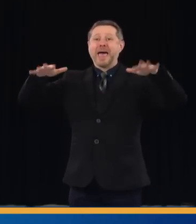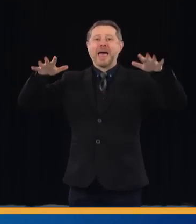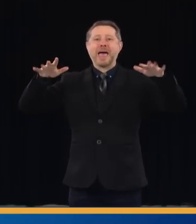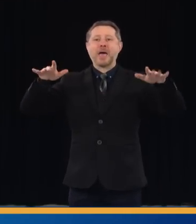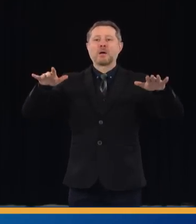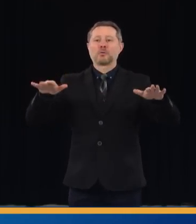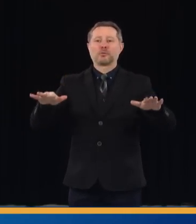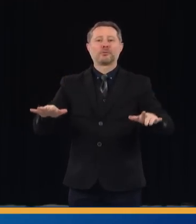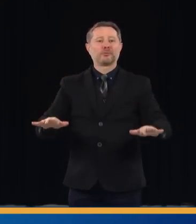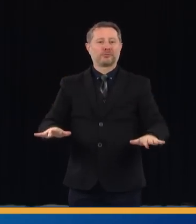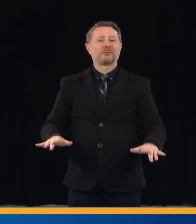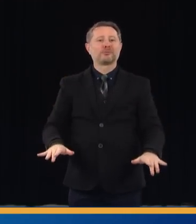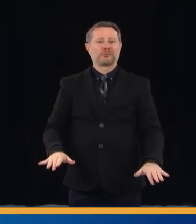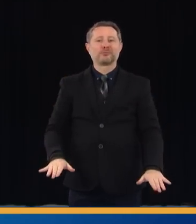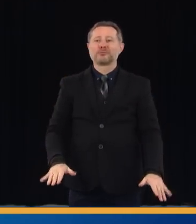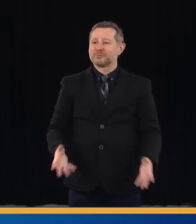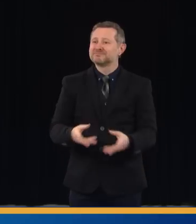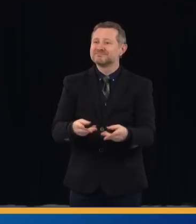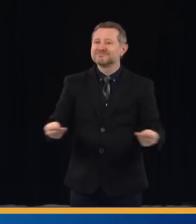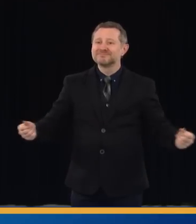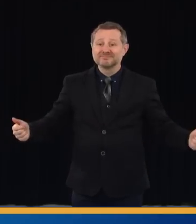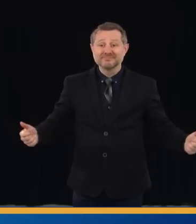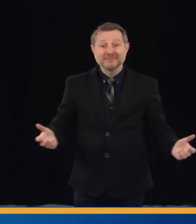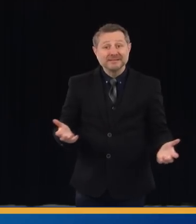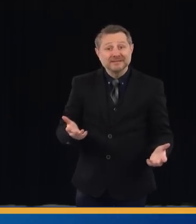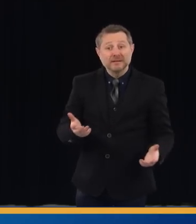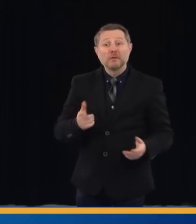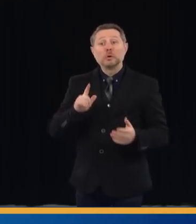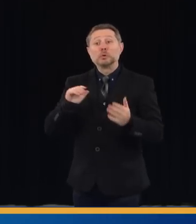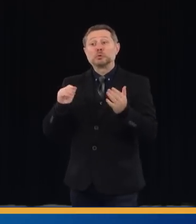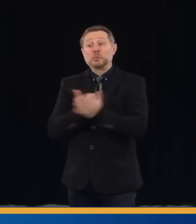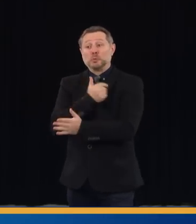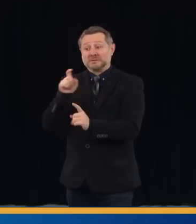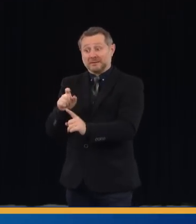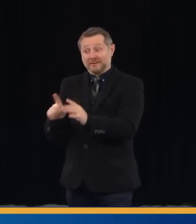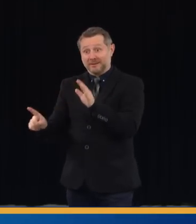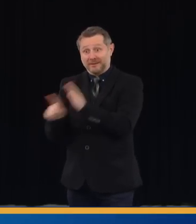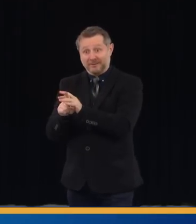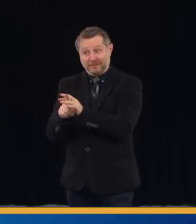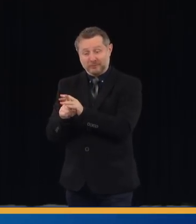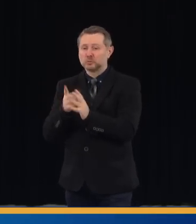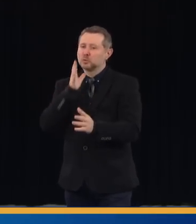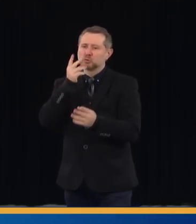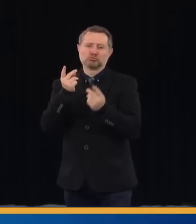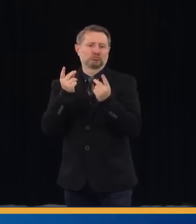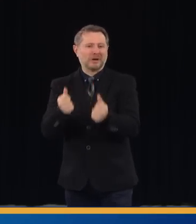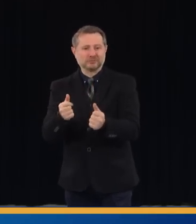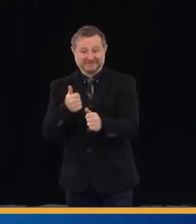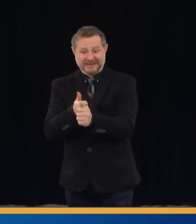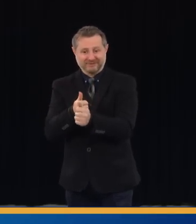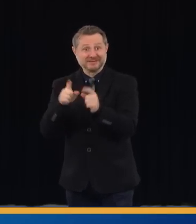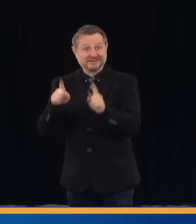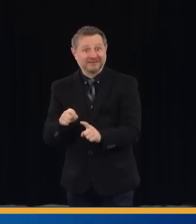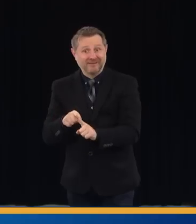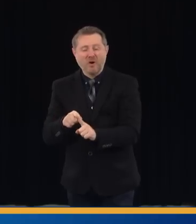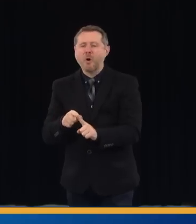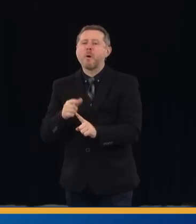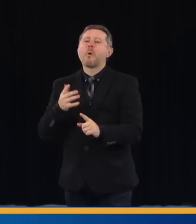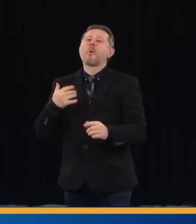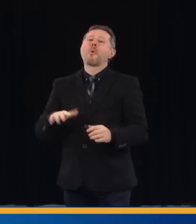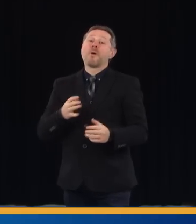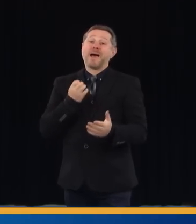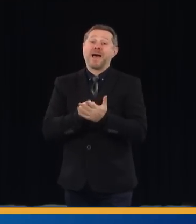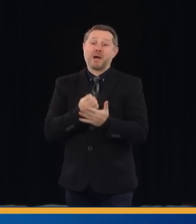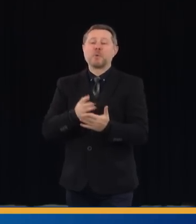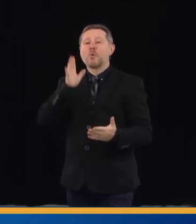Also, you come up with testing and rapid testing. Not only do you get up and get the economy running, you end